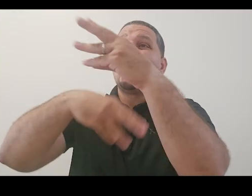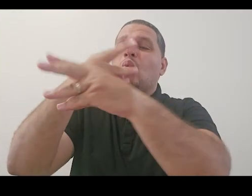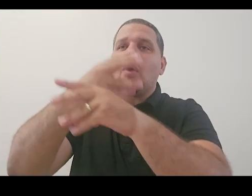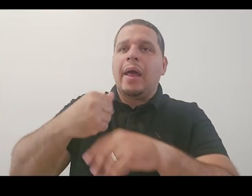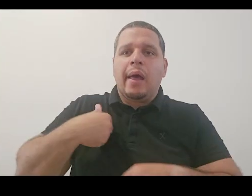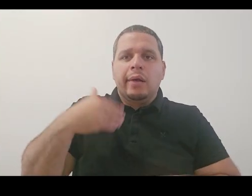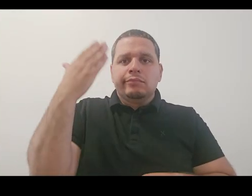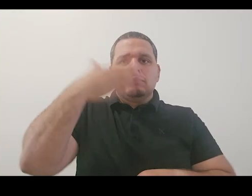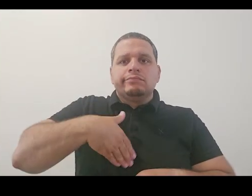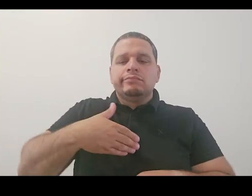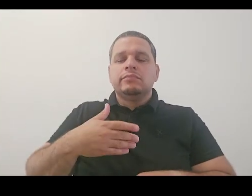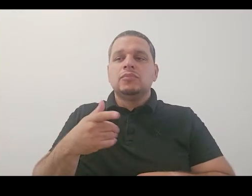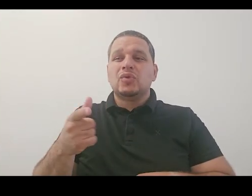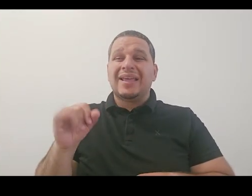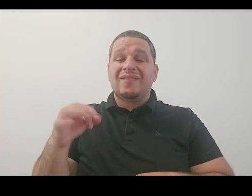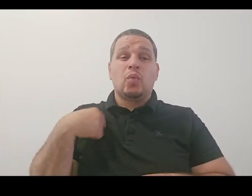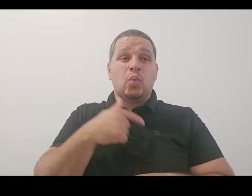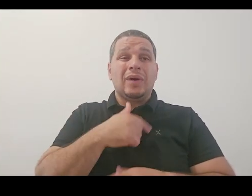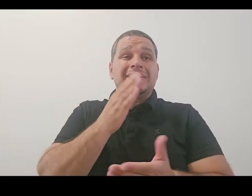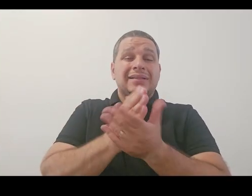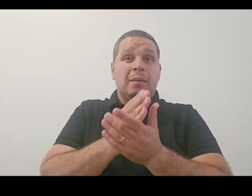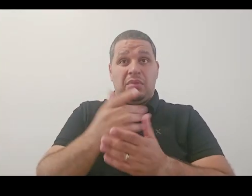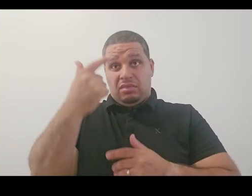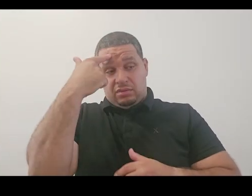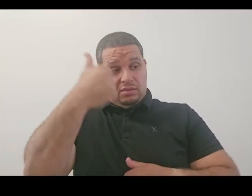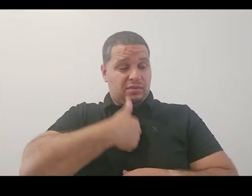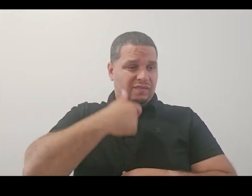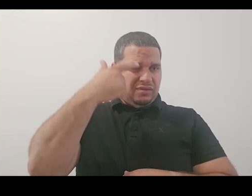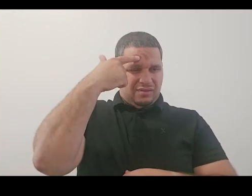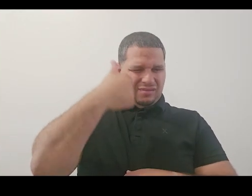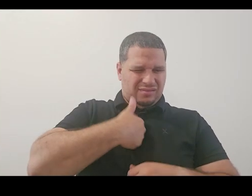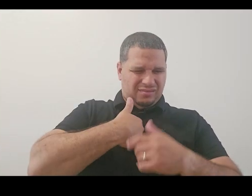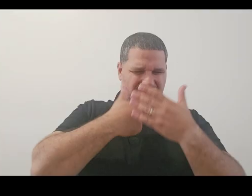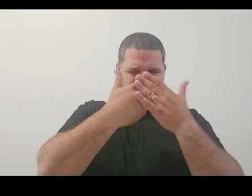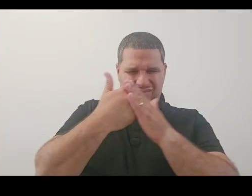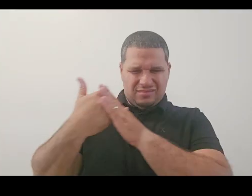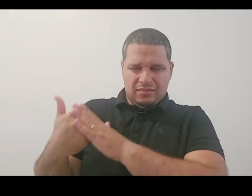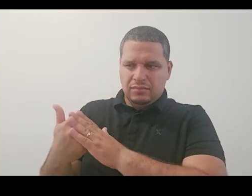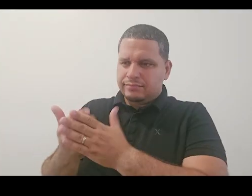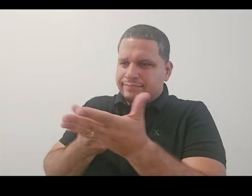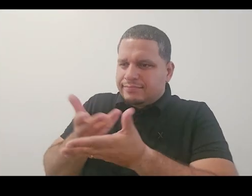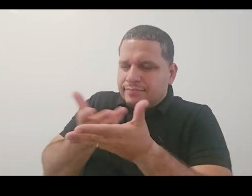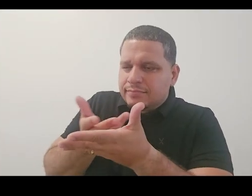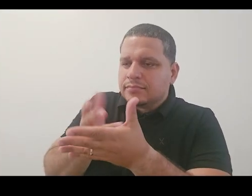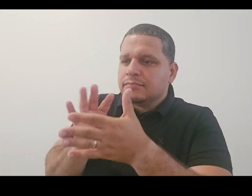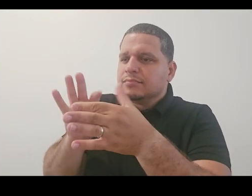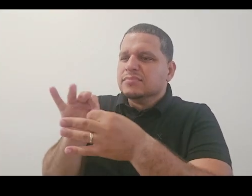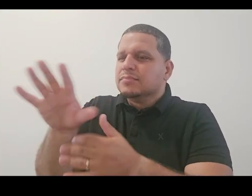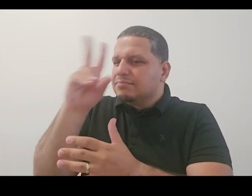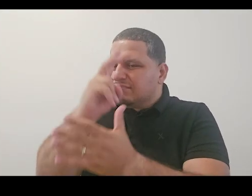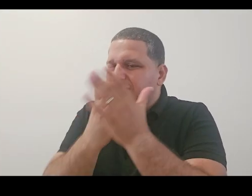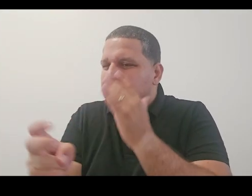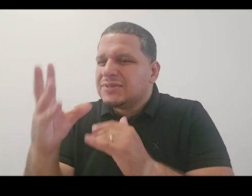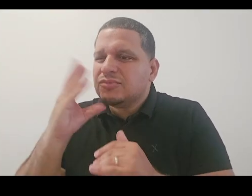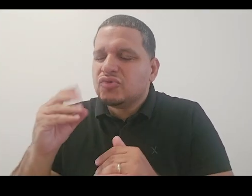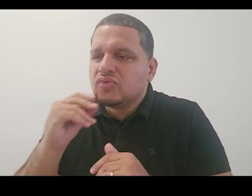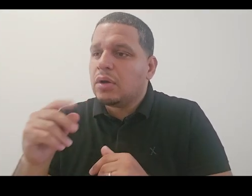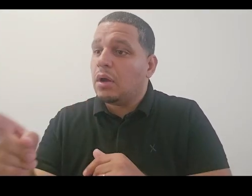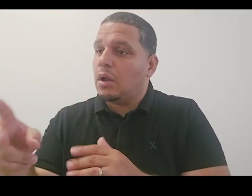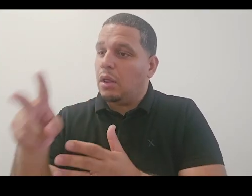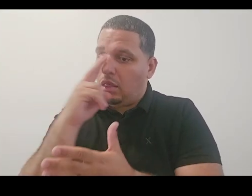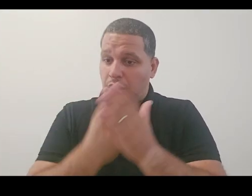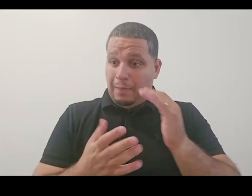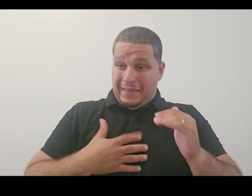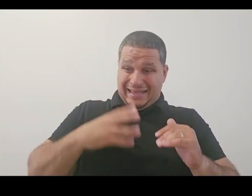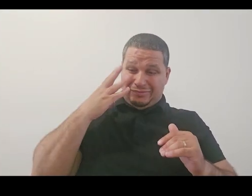don't. And if we can get out of our own heads enough and talk to each other as people and kind of plumb the depths of each other's experience and trust each